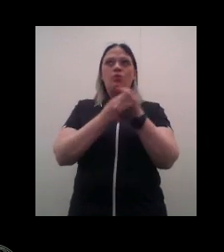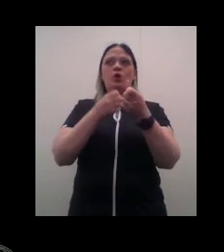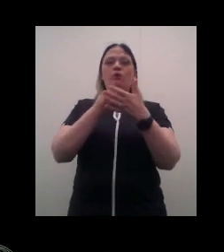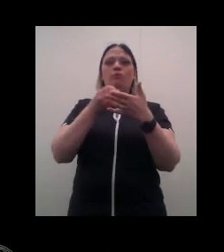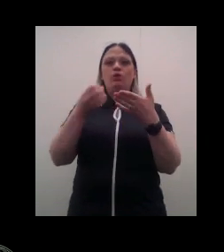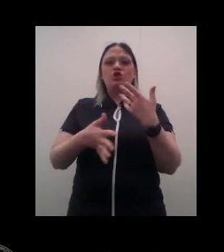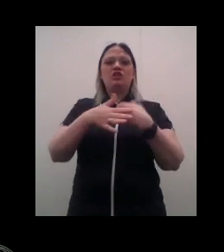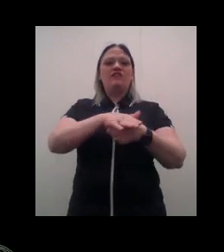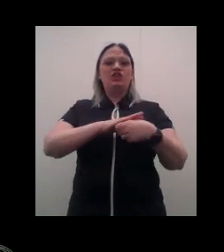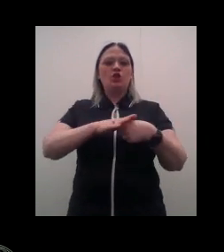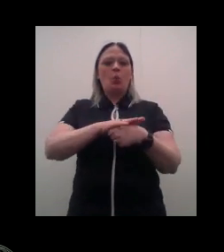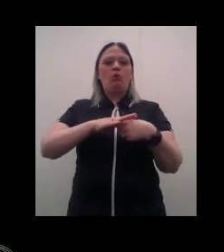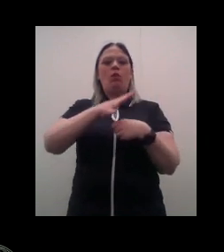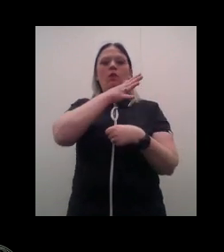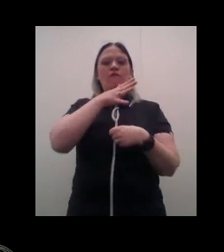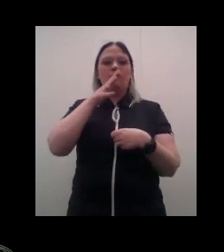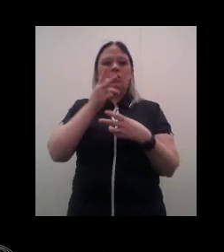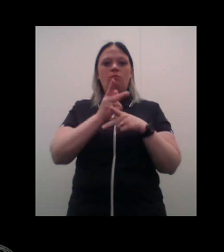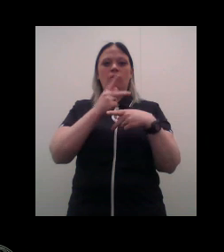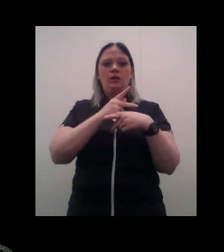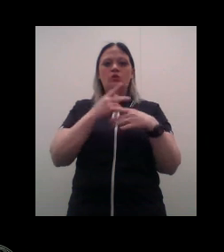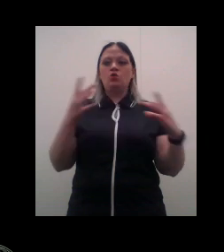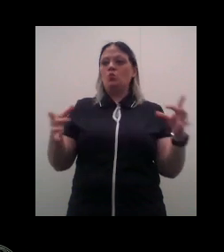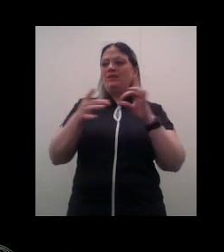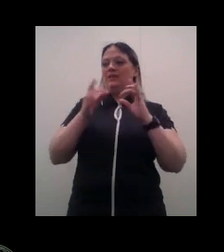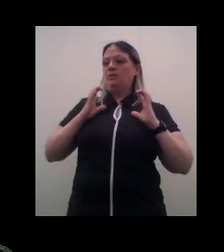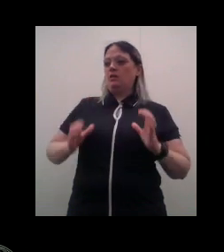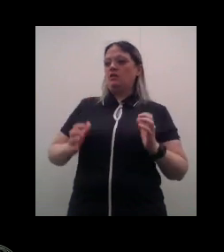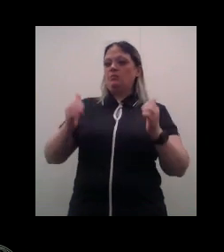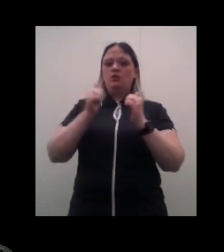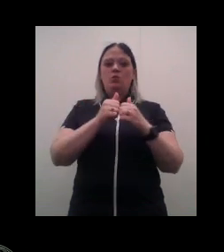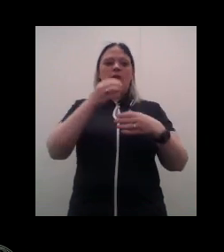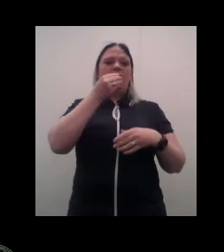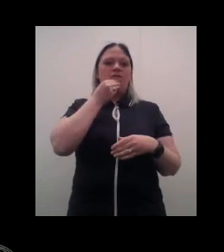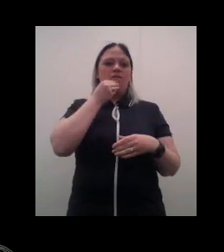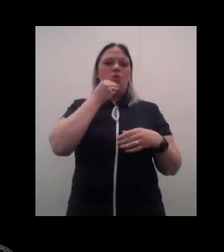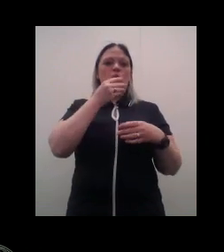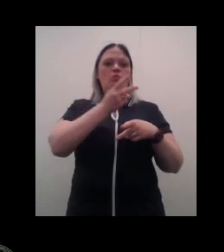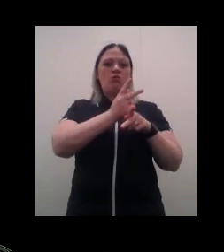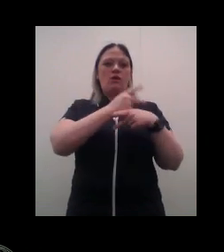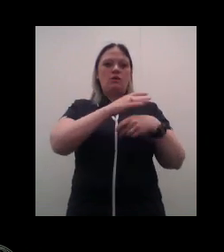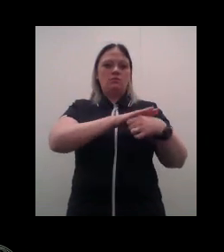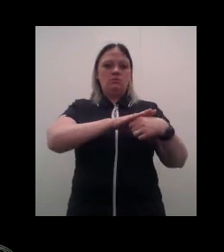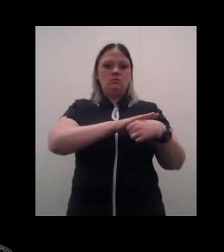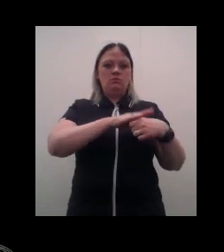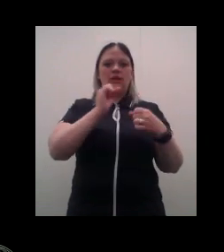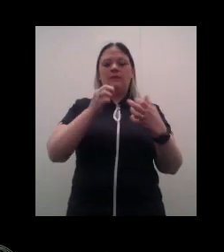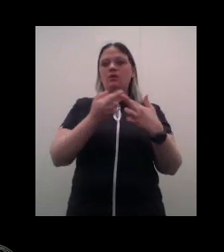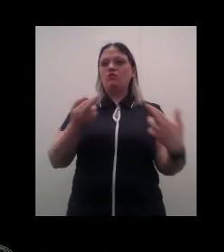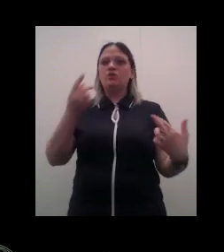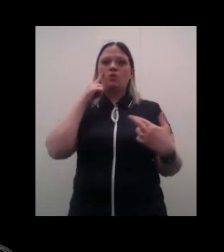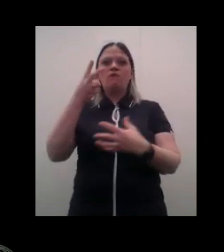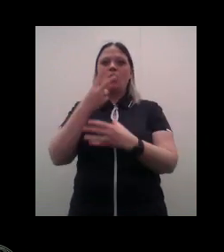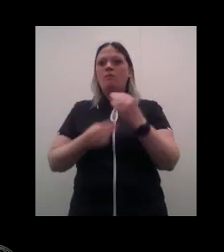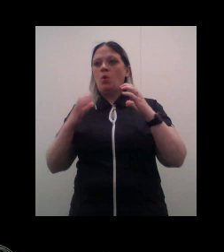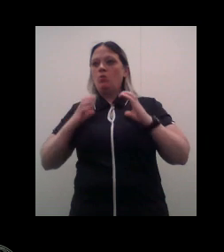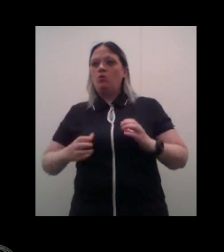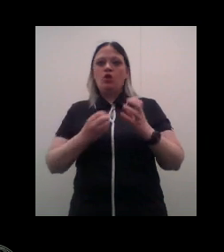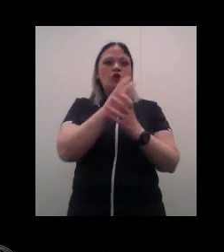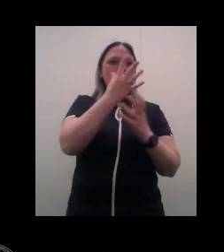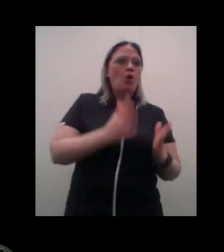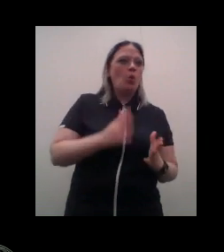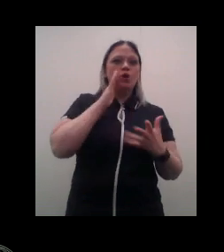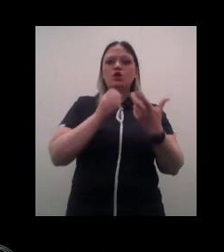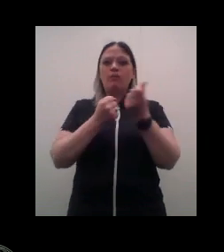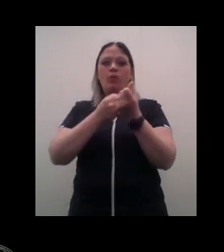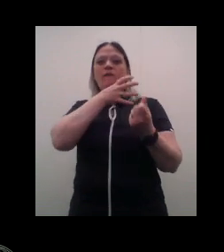regional farm products by linking consumers with available local food products. It can be a resource hub for both consumers and growers, and will